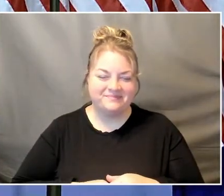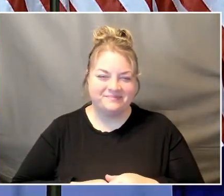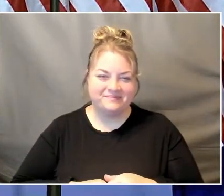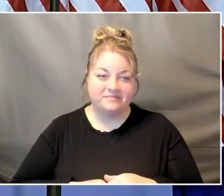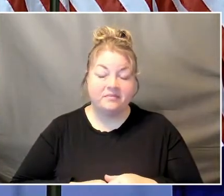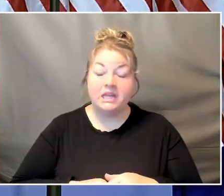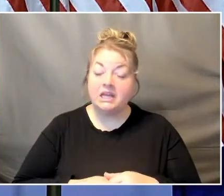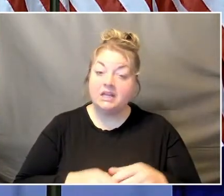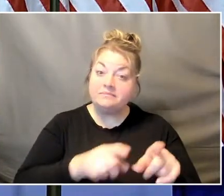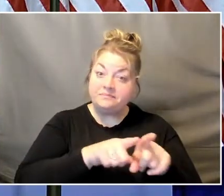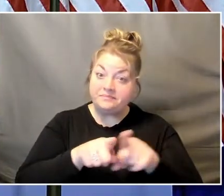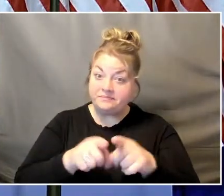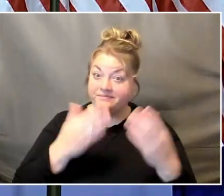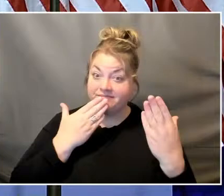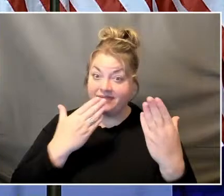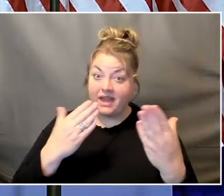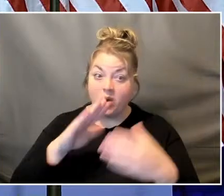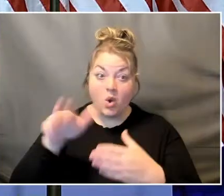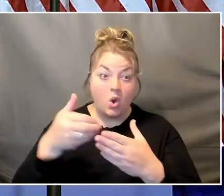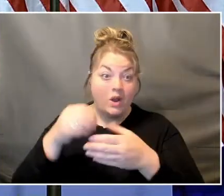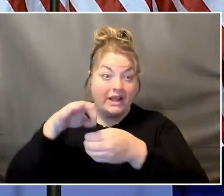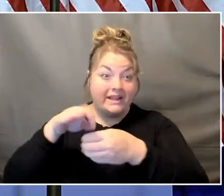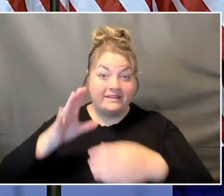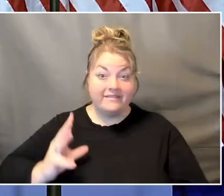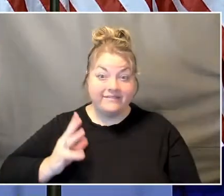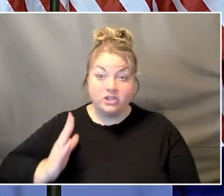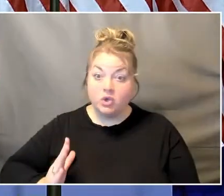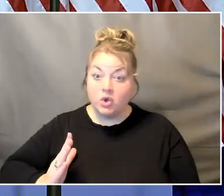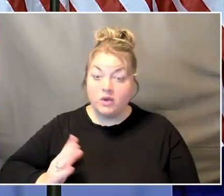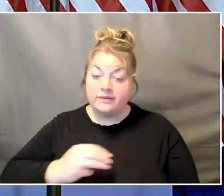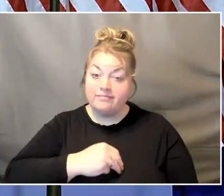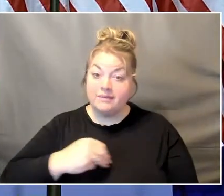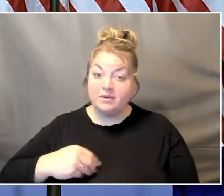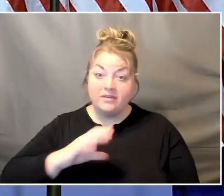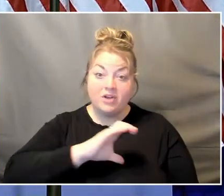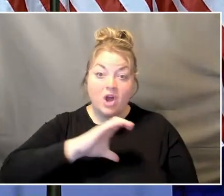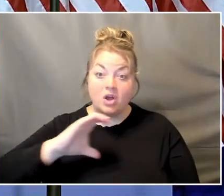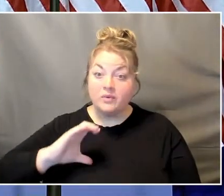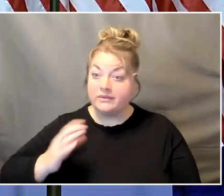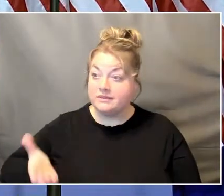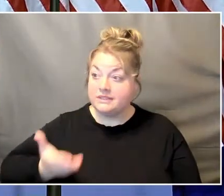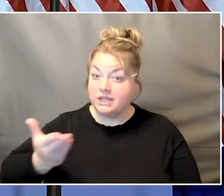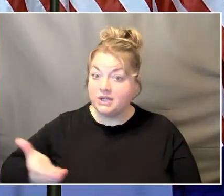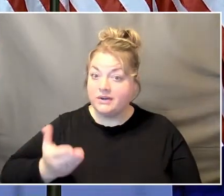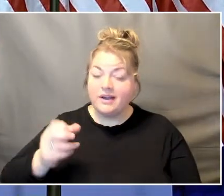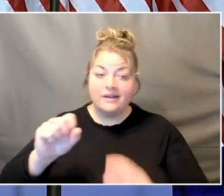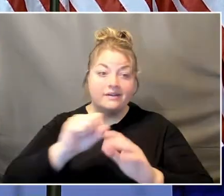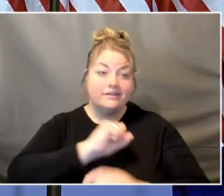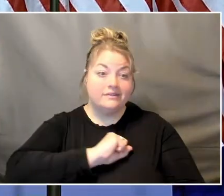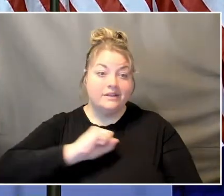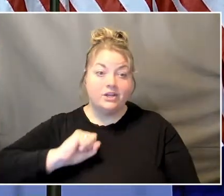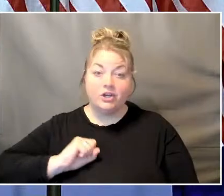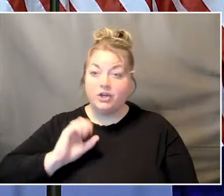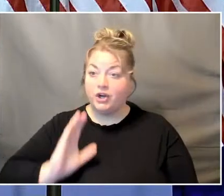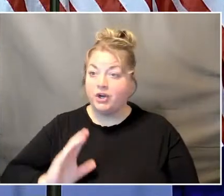And I want to thank all the elected officials and members of Congress who are here, Senator Van